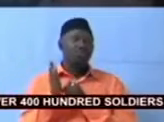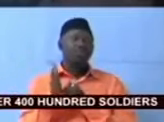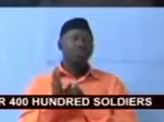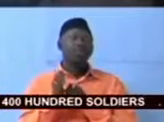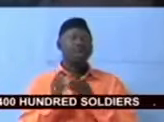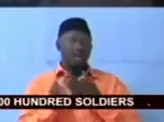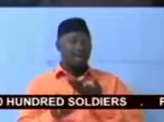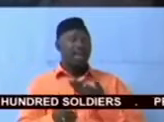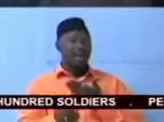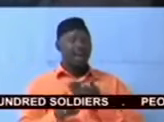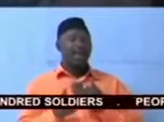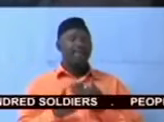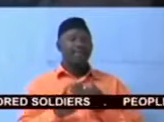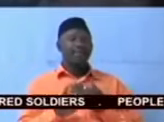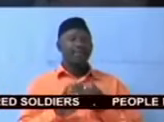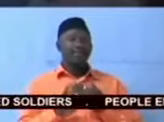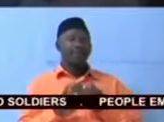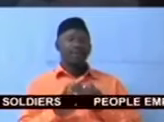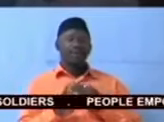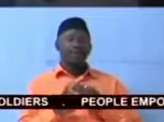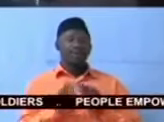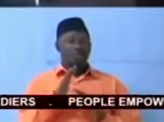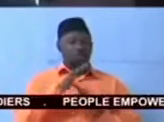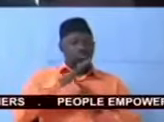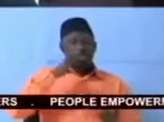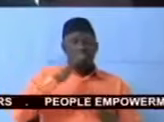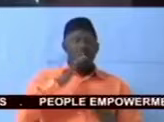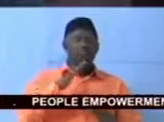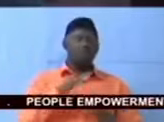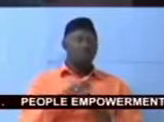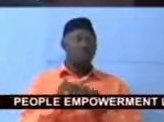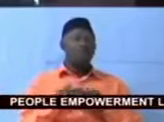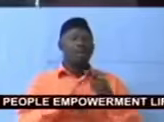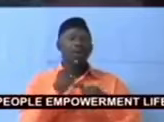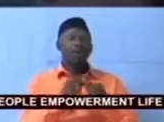there's a limit to the power we have to administer over